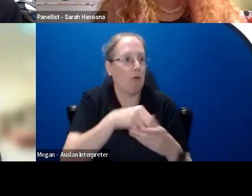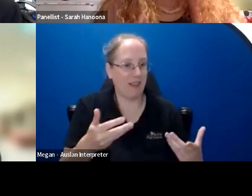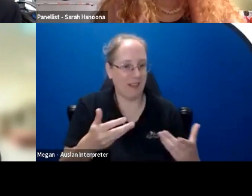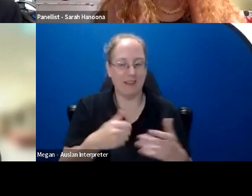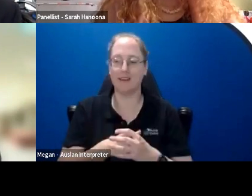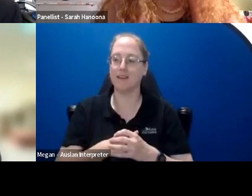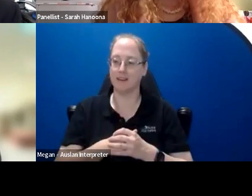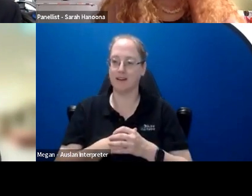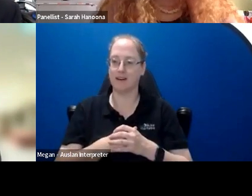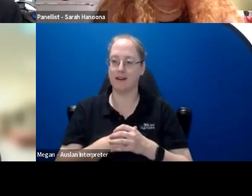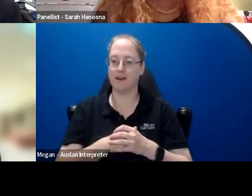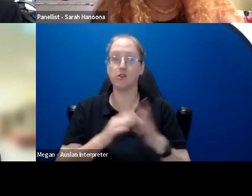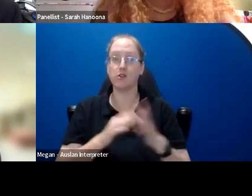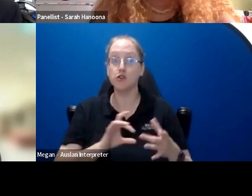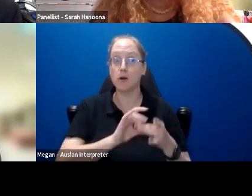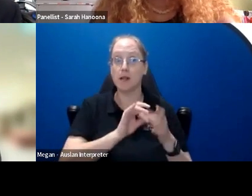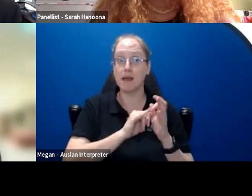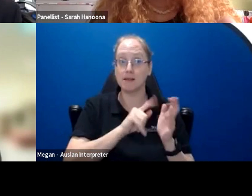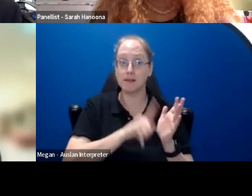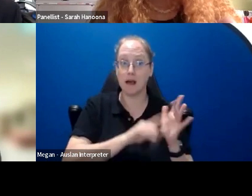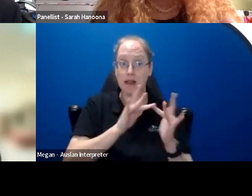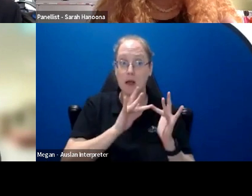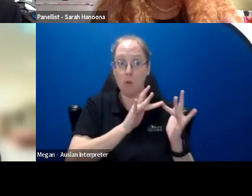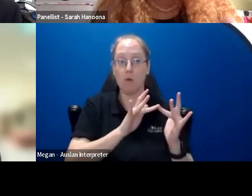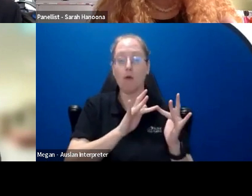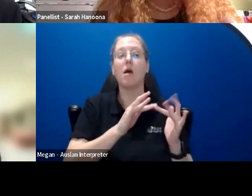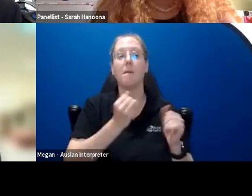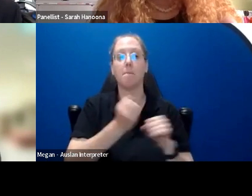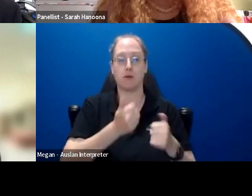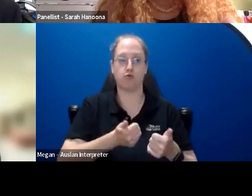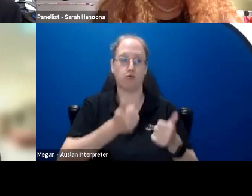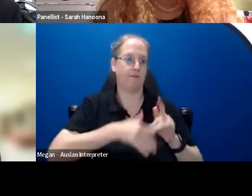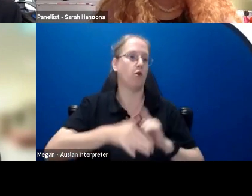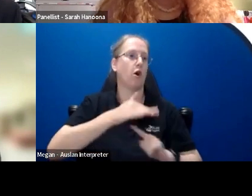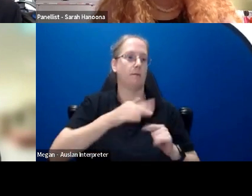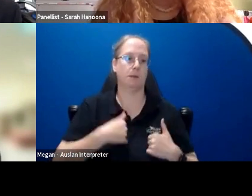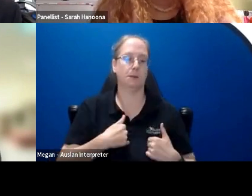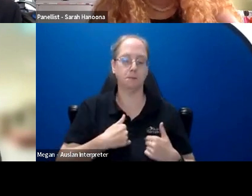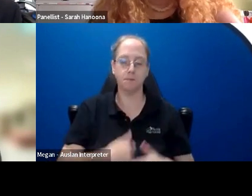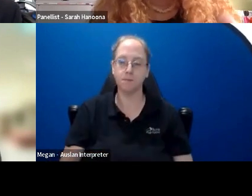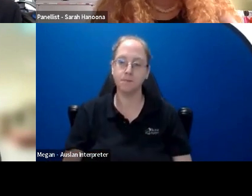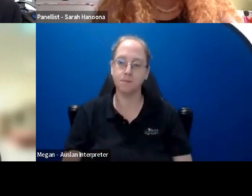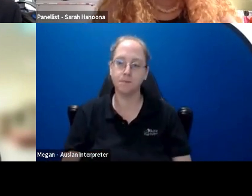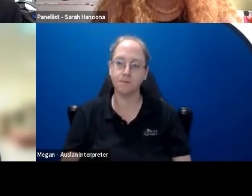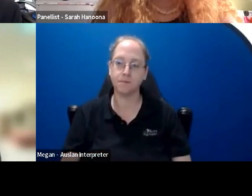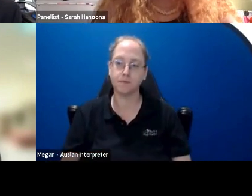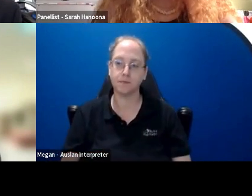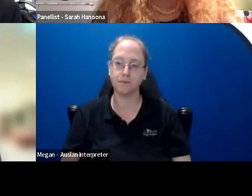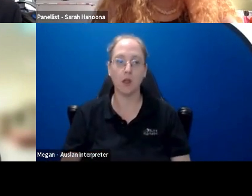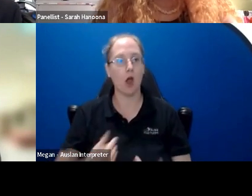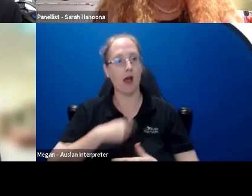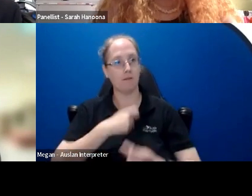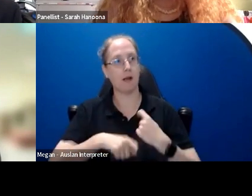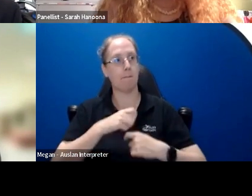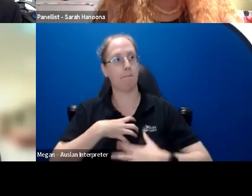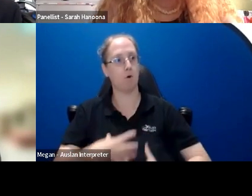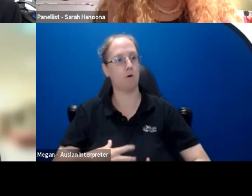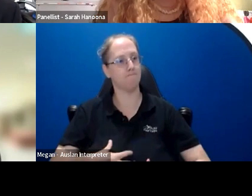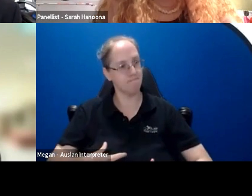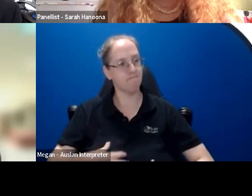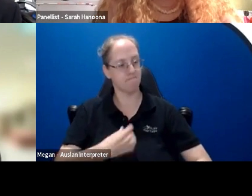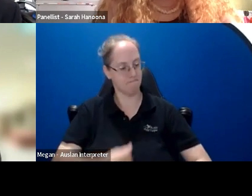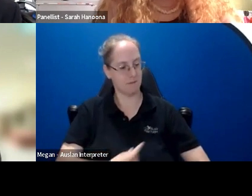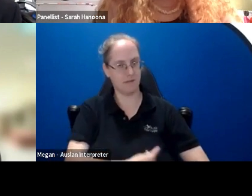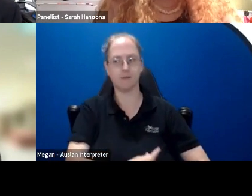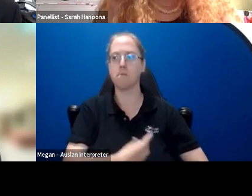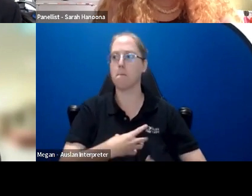that, it's created a wonderful environment for me, which I got to be more driven, more into the community